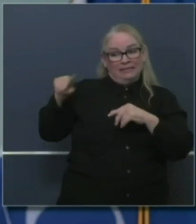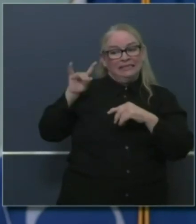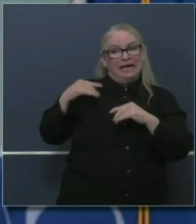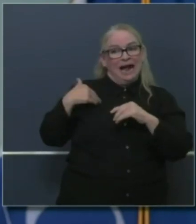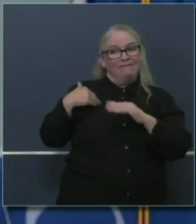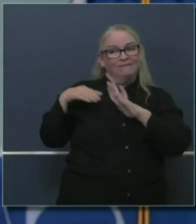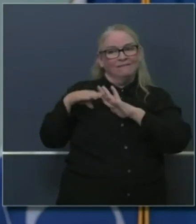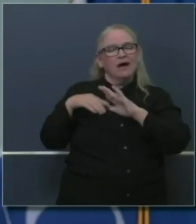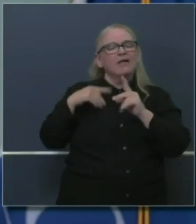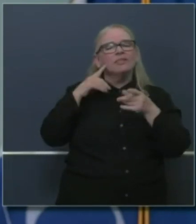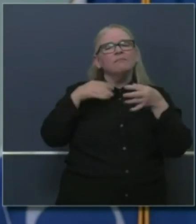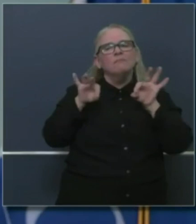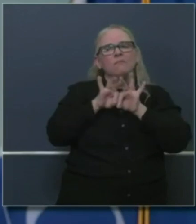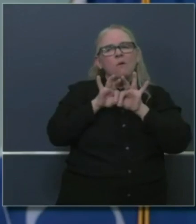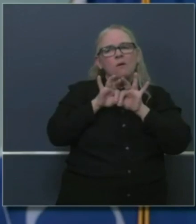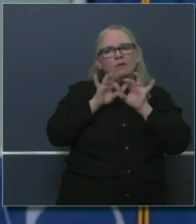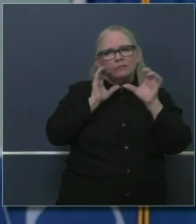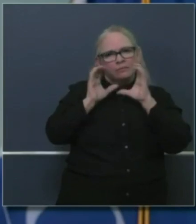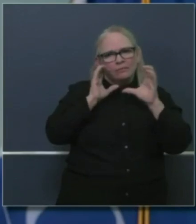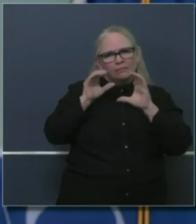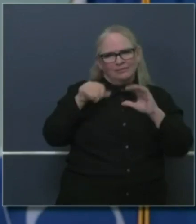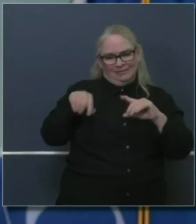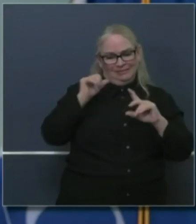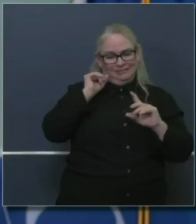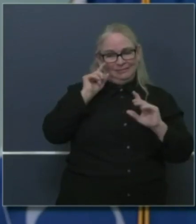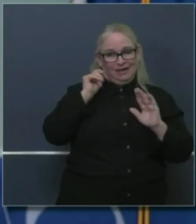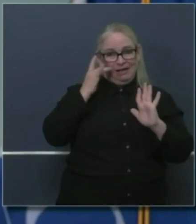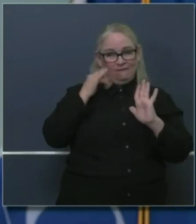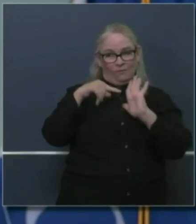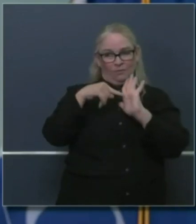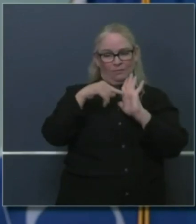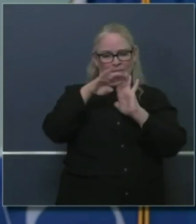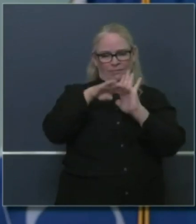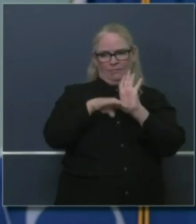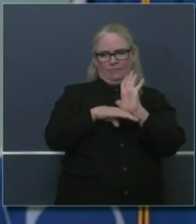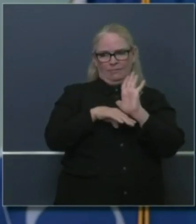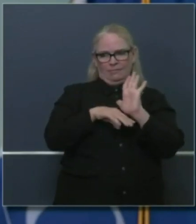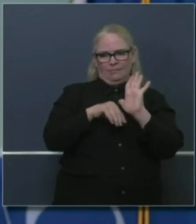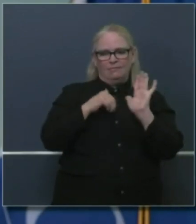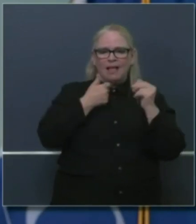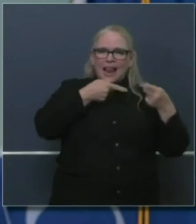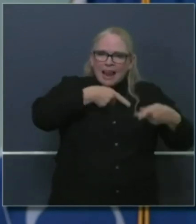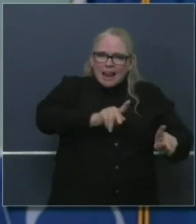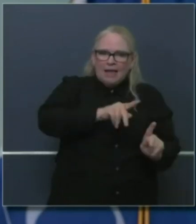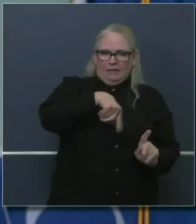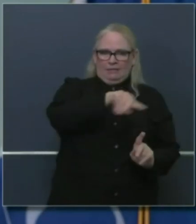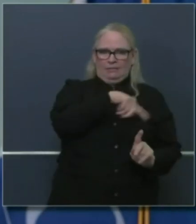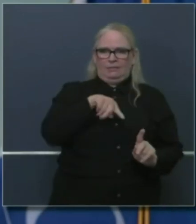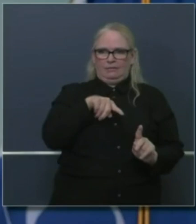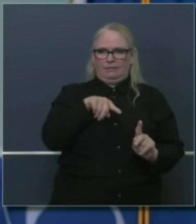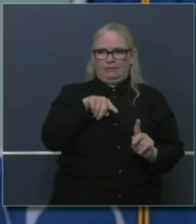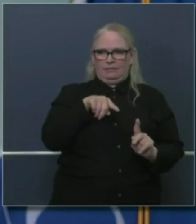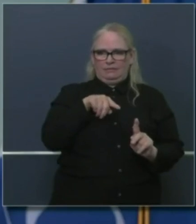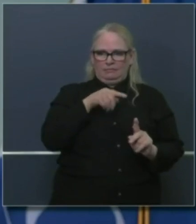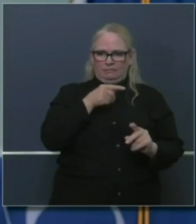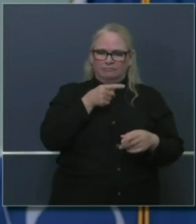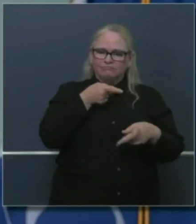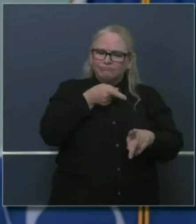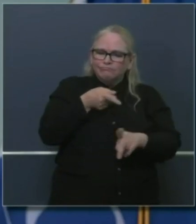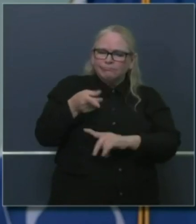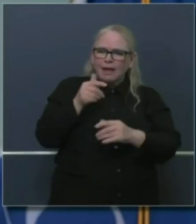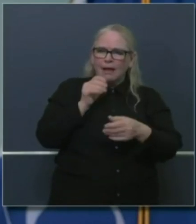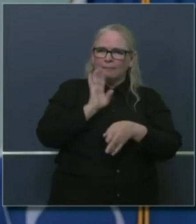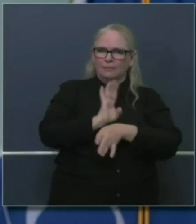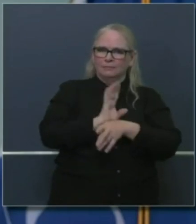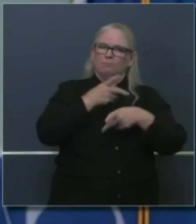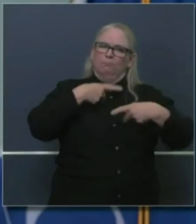significant that the state of California is authorizing this legally, allowing certain jurisdictions to maintain more strict guidelines, as